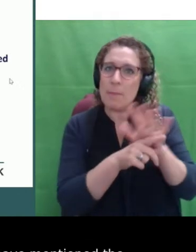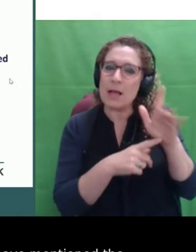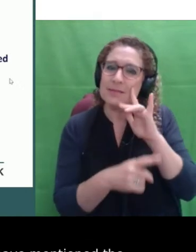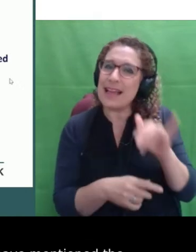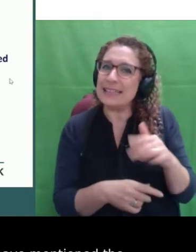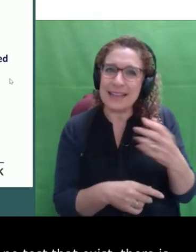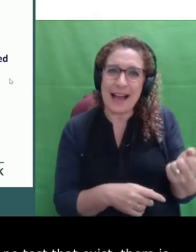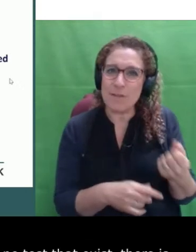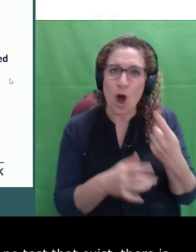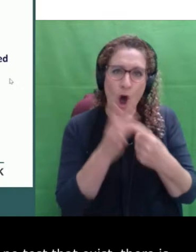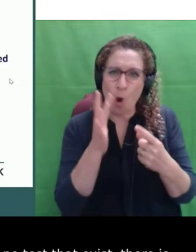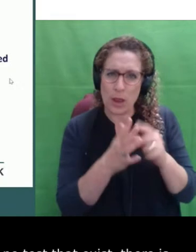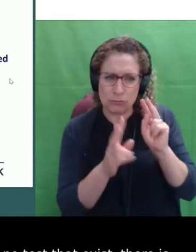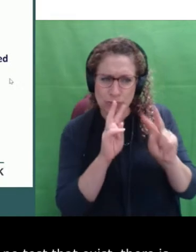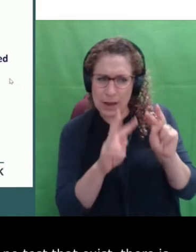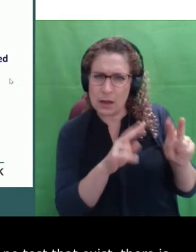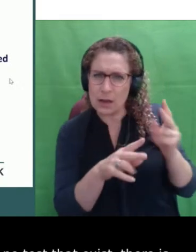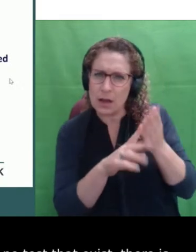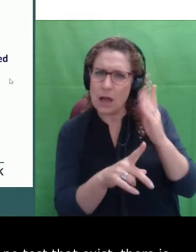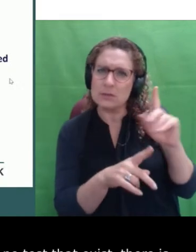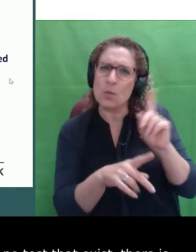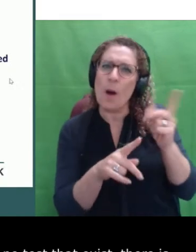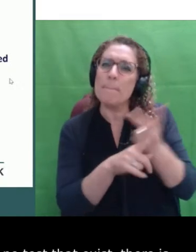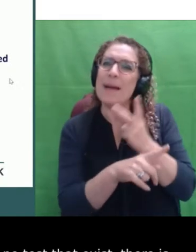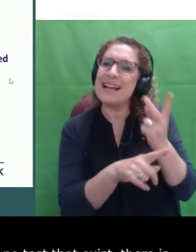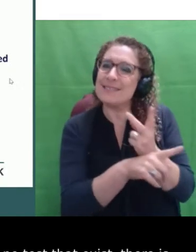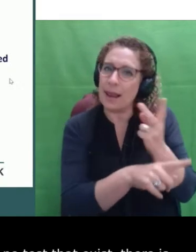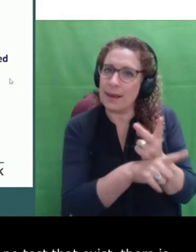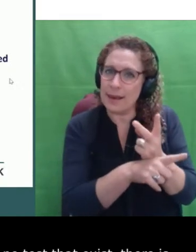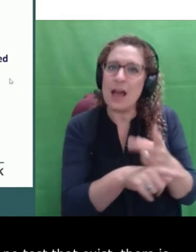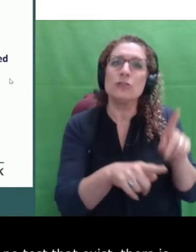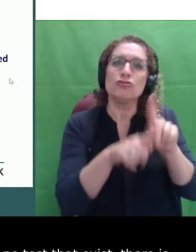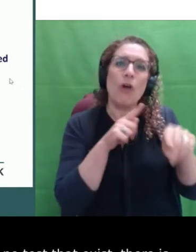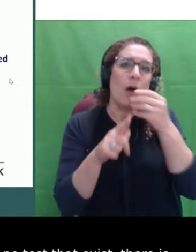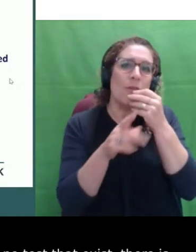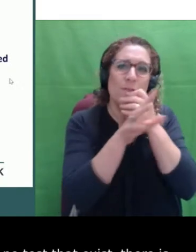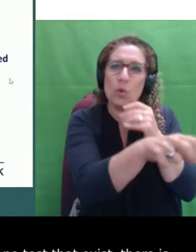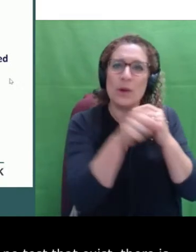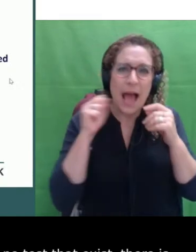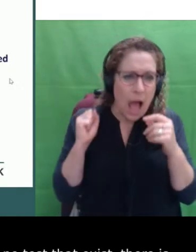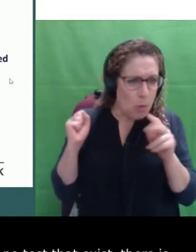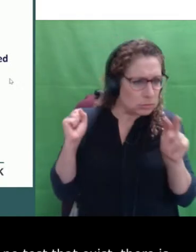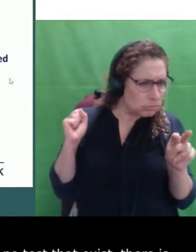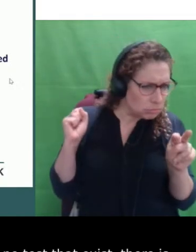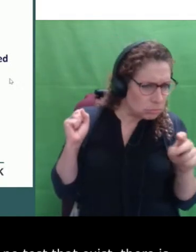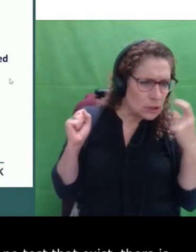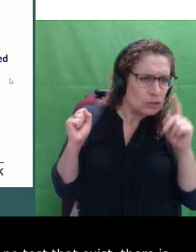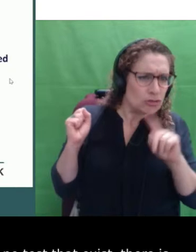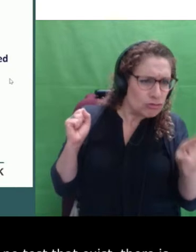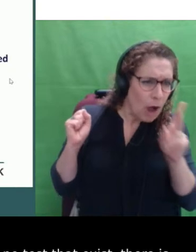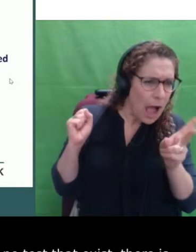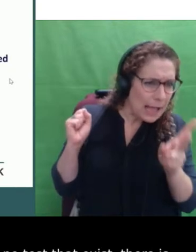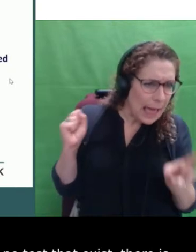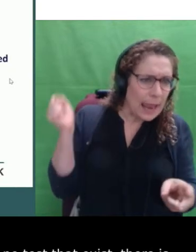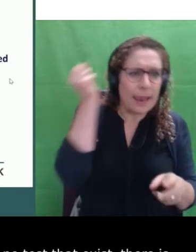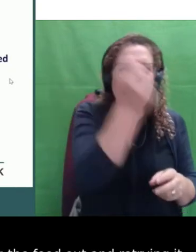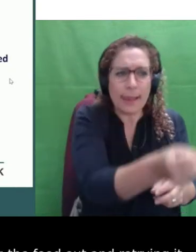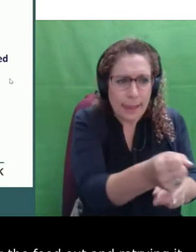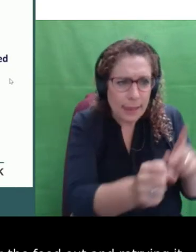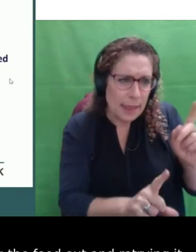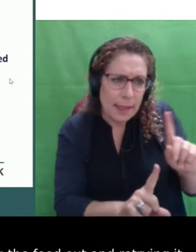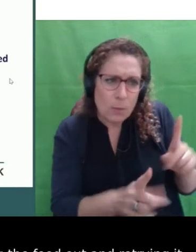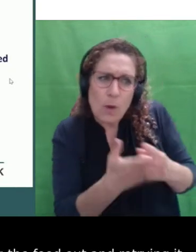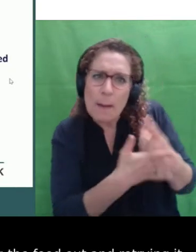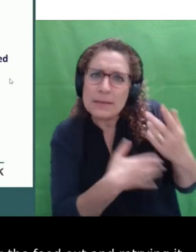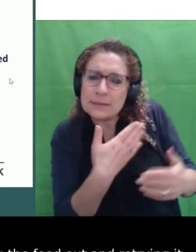recognition cutting the food out and then retrying it to confirm that the symptoms come back it crosses over with these